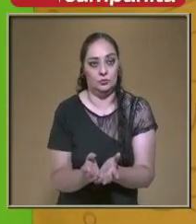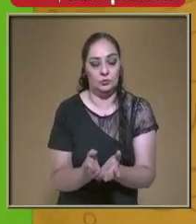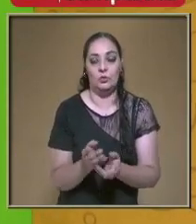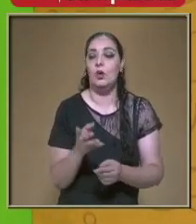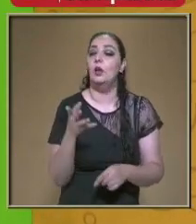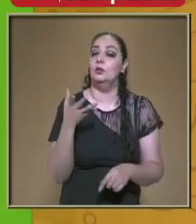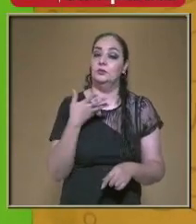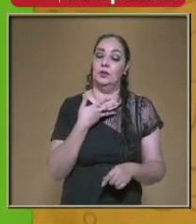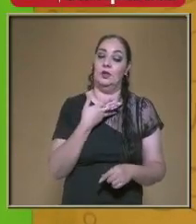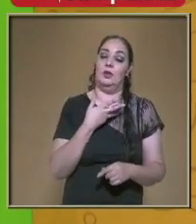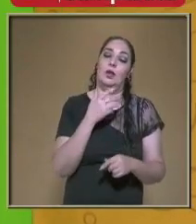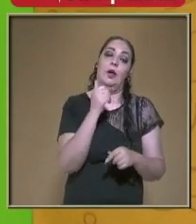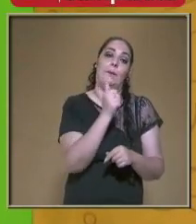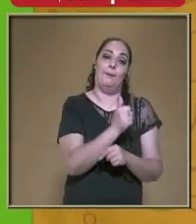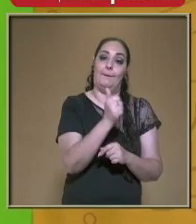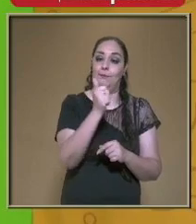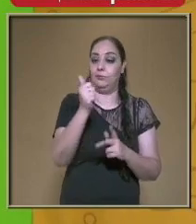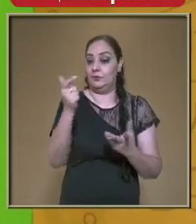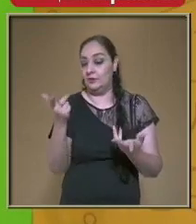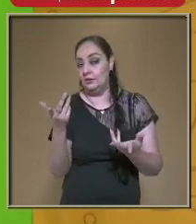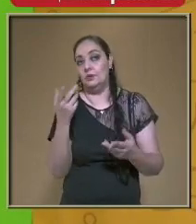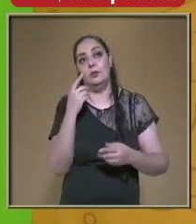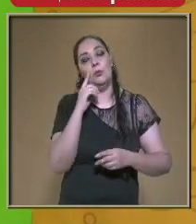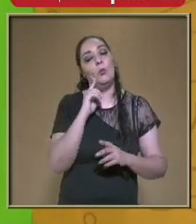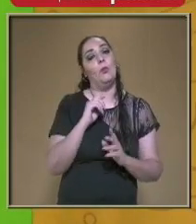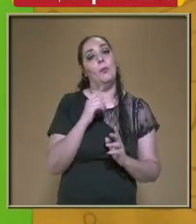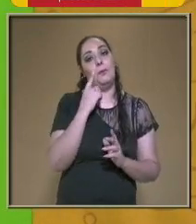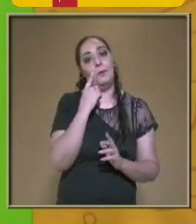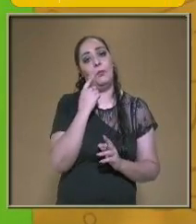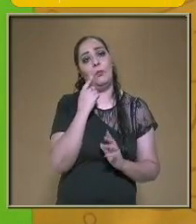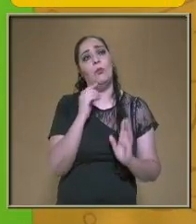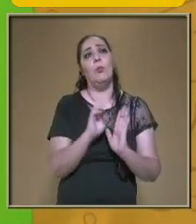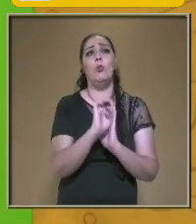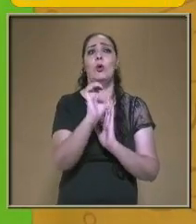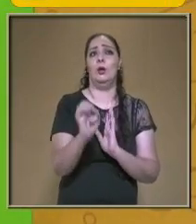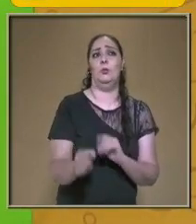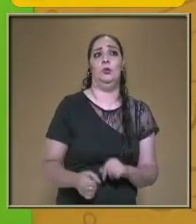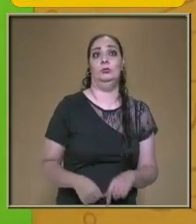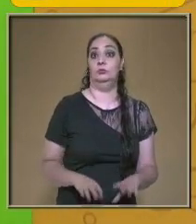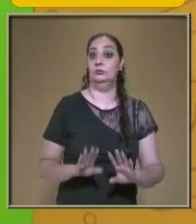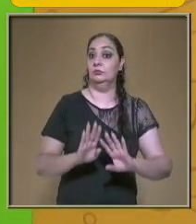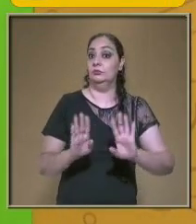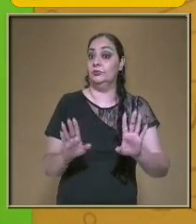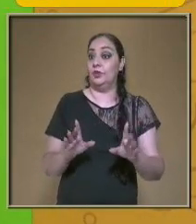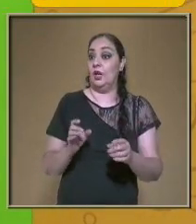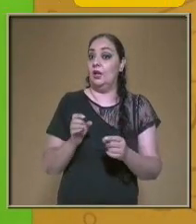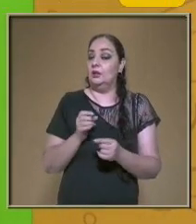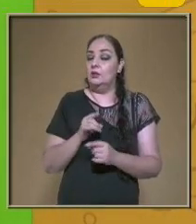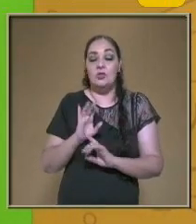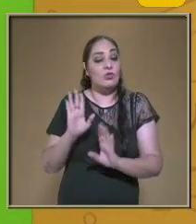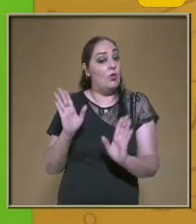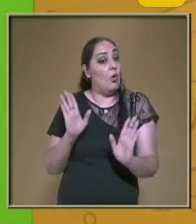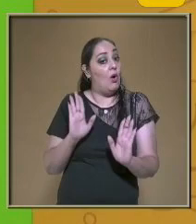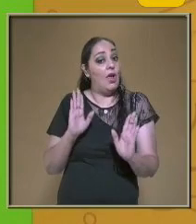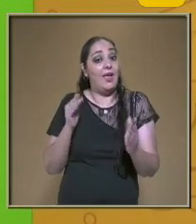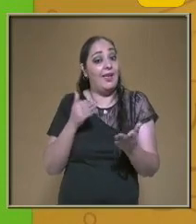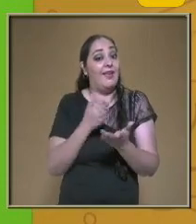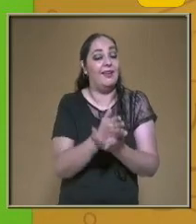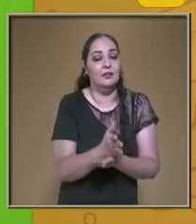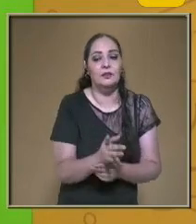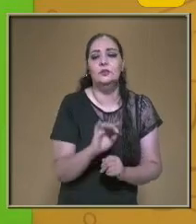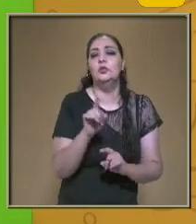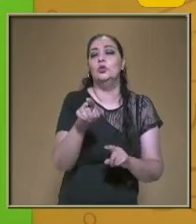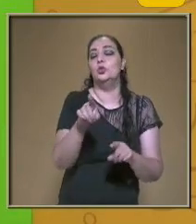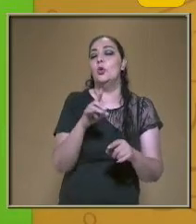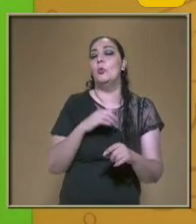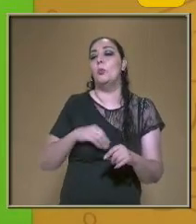corresponding category for it. Okay, for example, keep out. Imagine that you place this